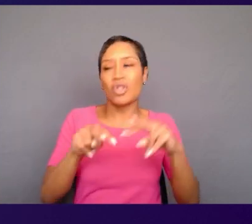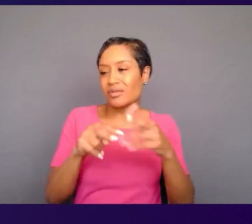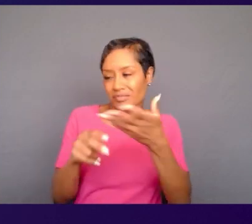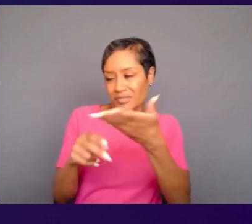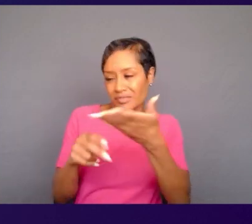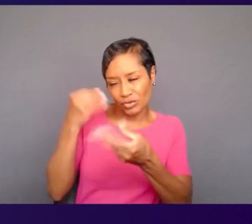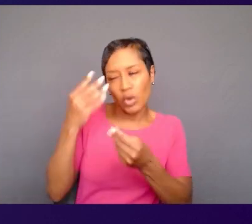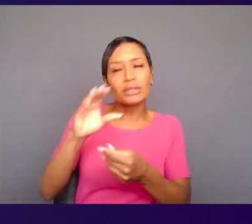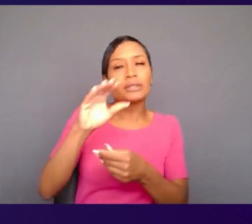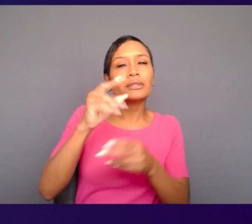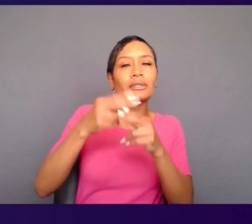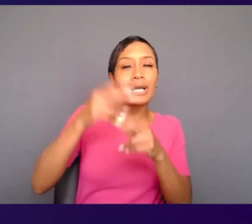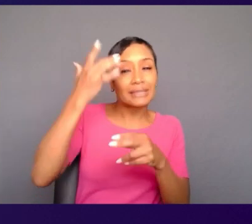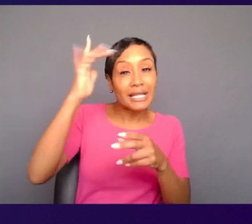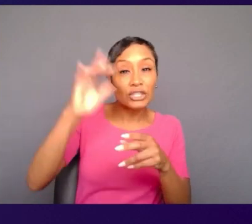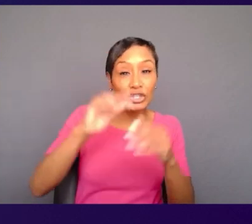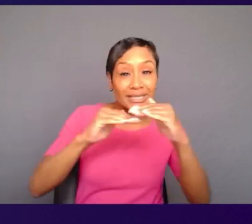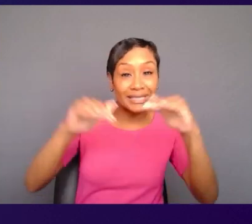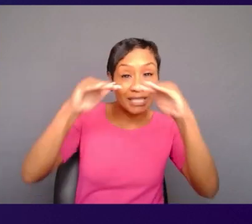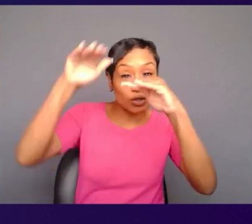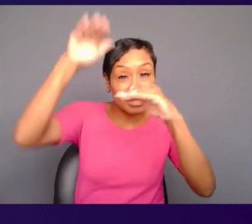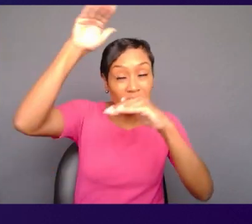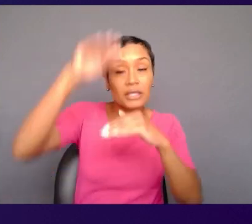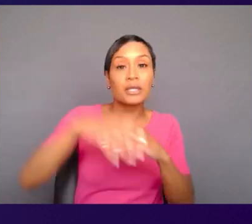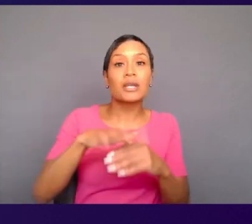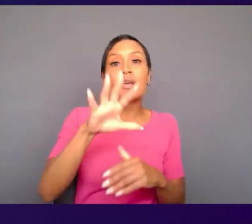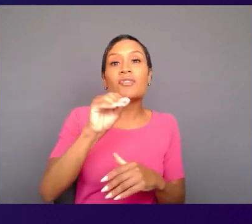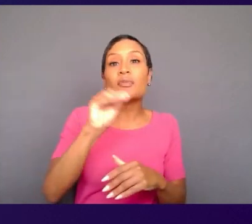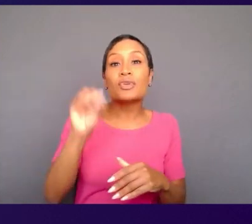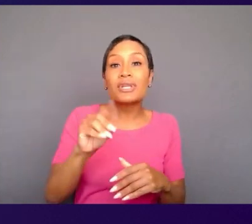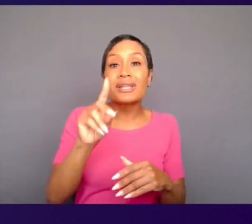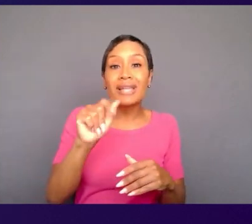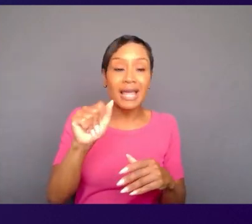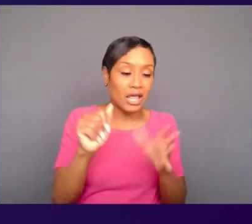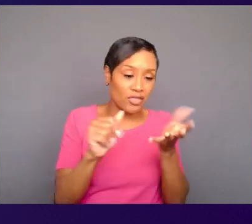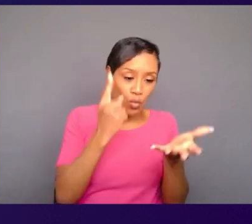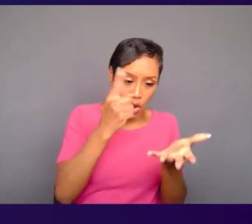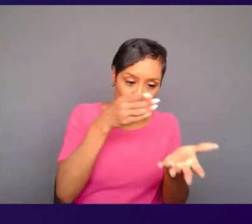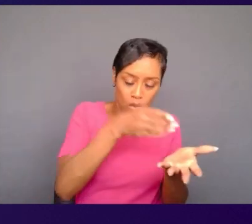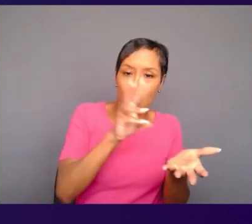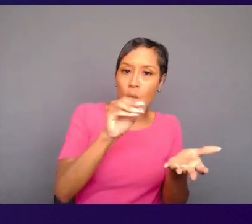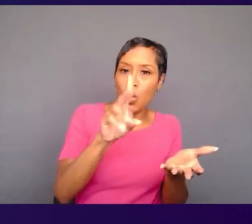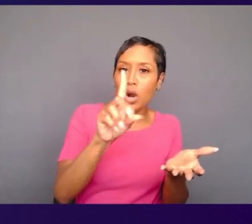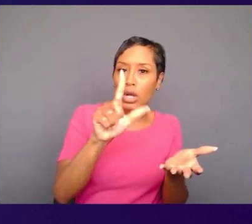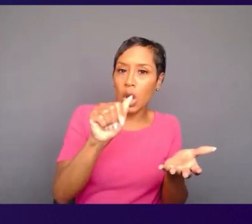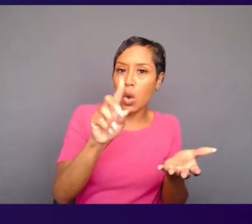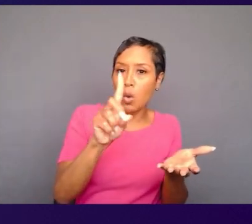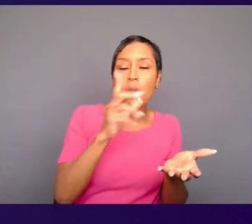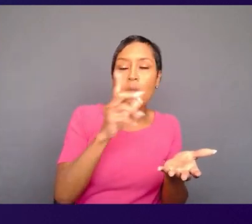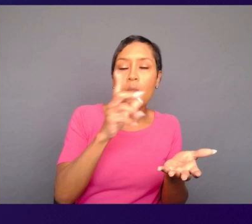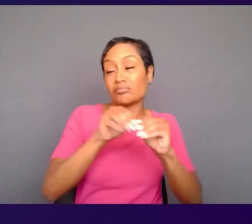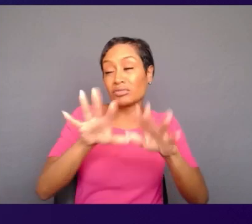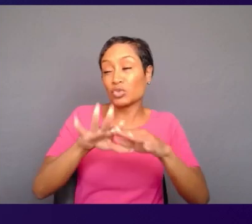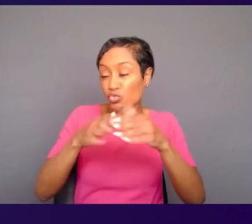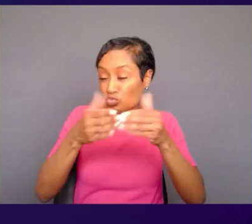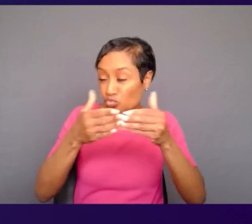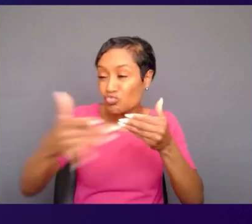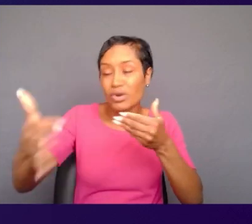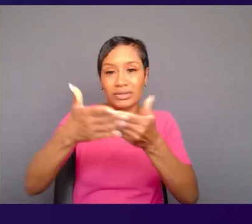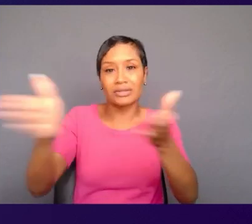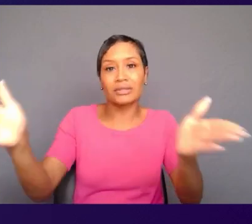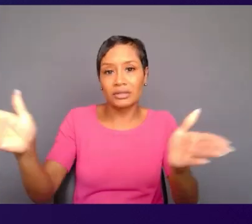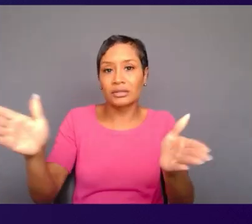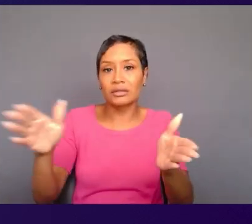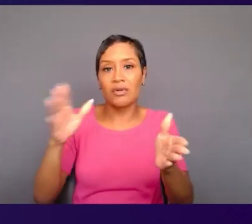intelligent tiering. So we've got 50% of our data, at least on one workload. We're going to push that out to the rest of our production environment and hopefully get some pretty big cost savings